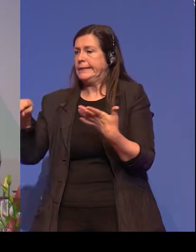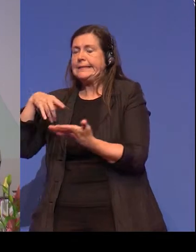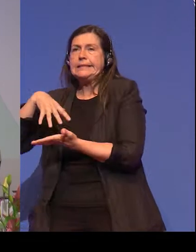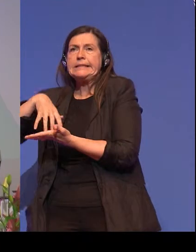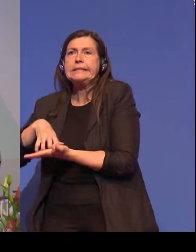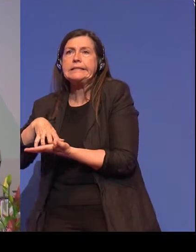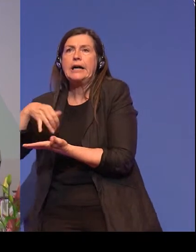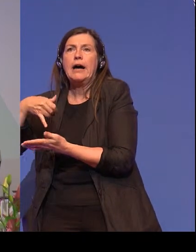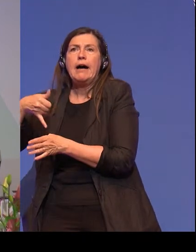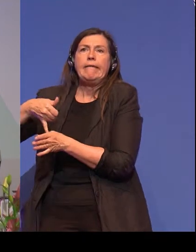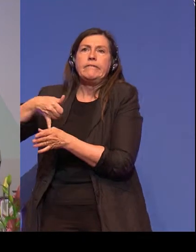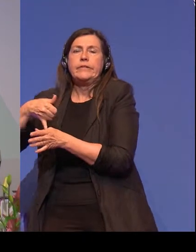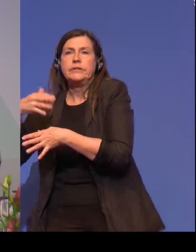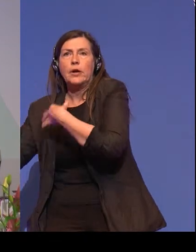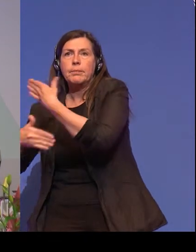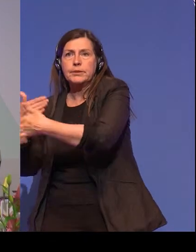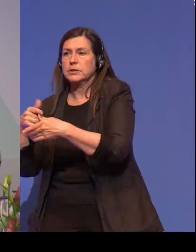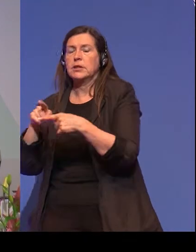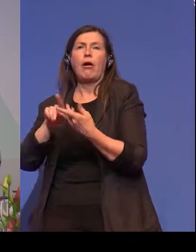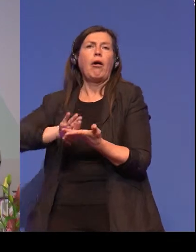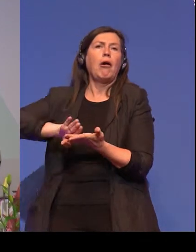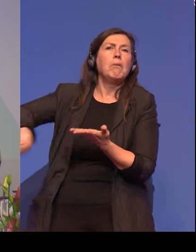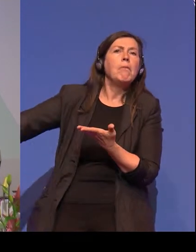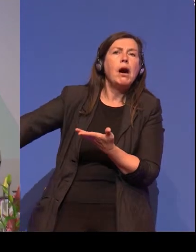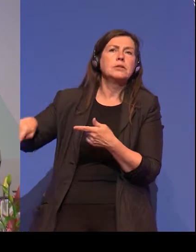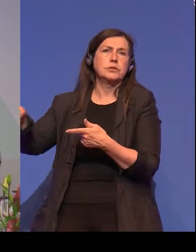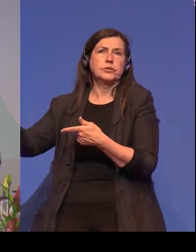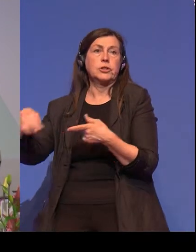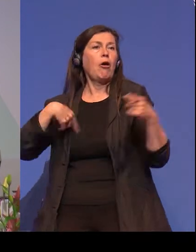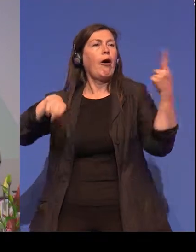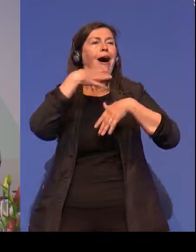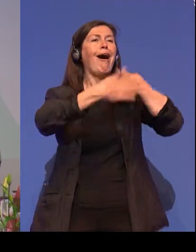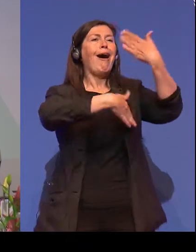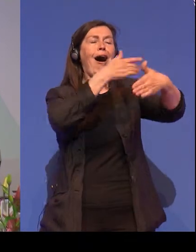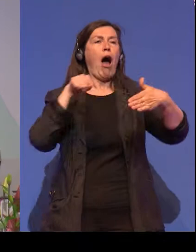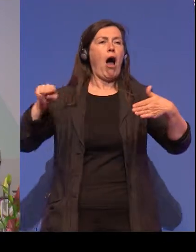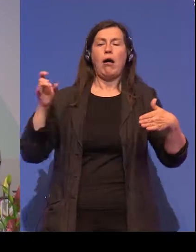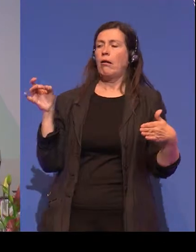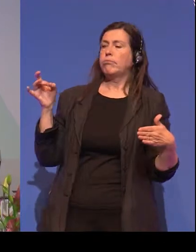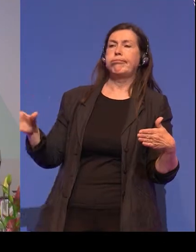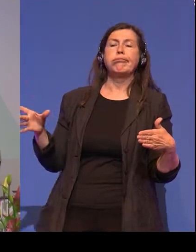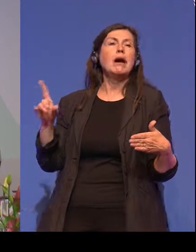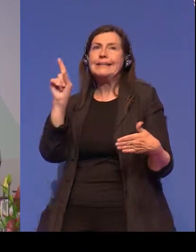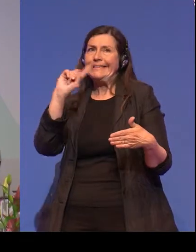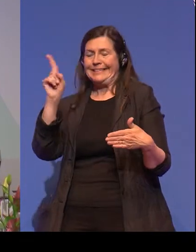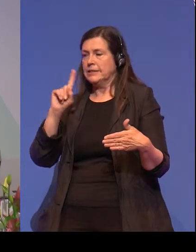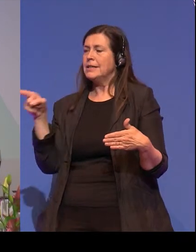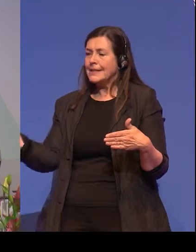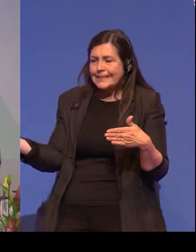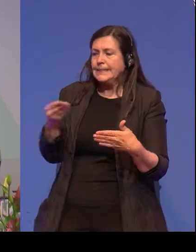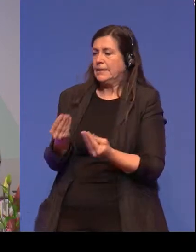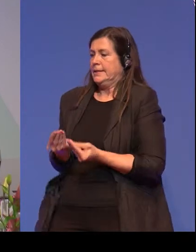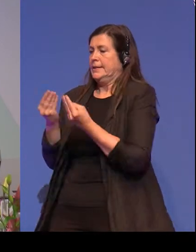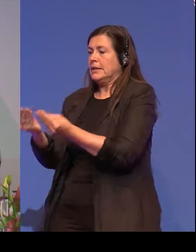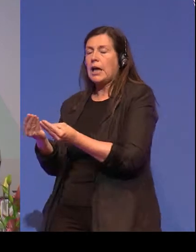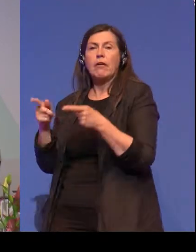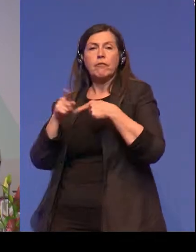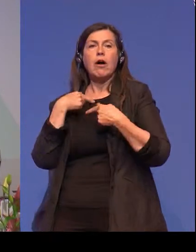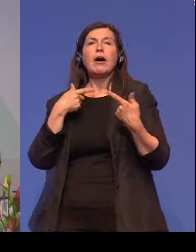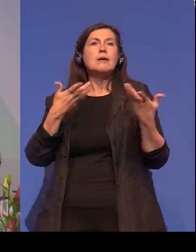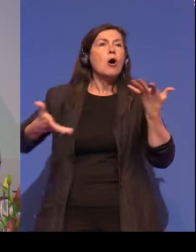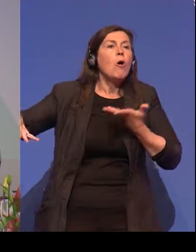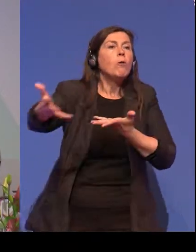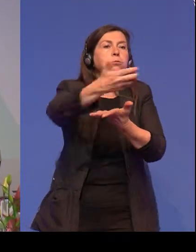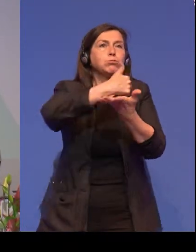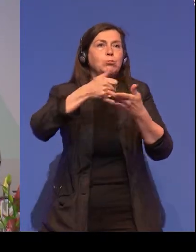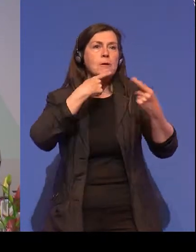and equal opportunities in line with the theme of this year's global platform, the Resilience Dividend towards Sustainable and